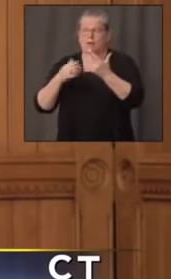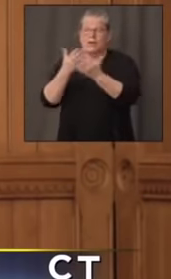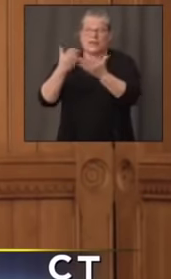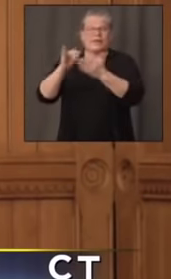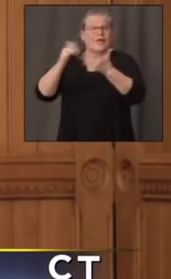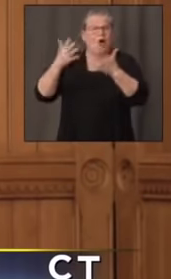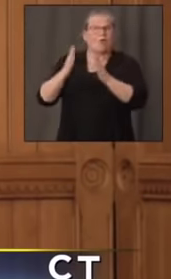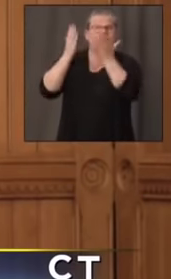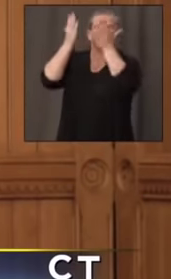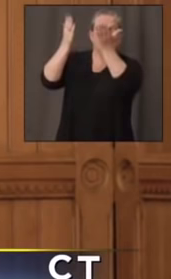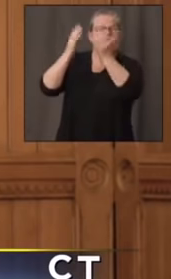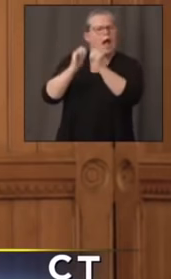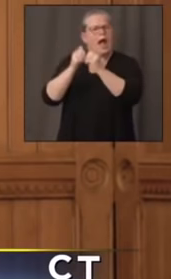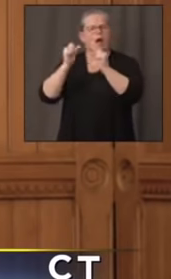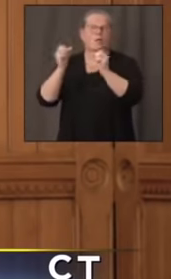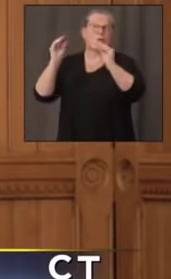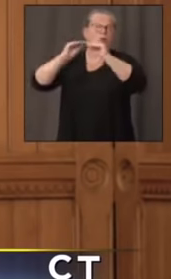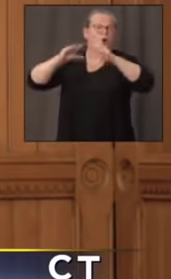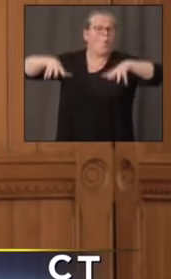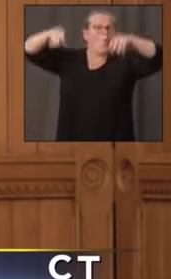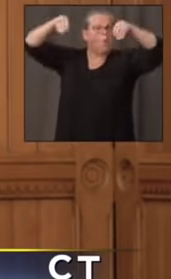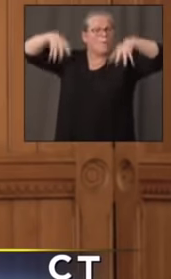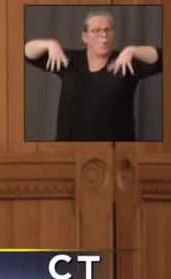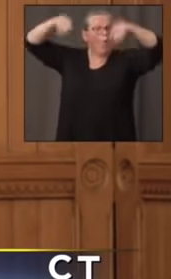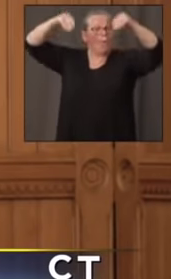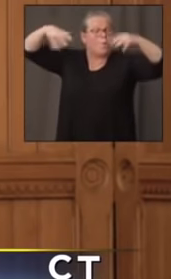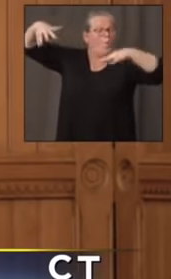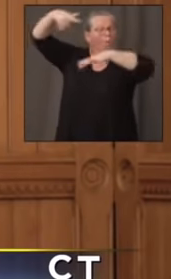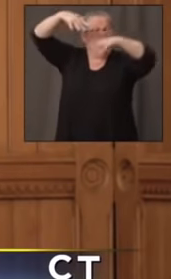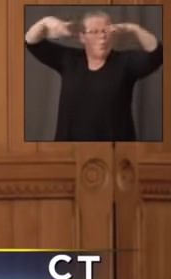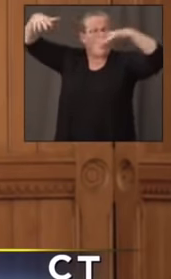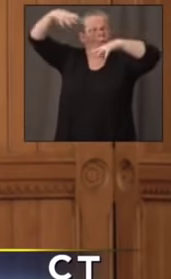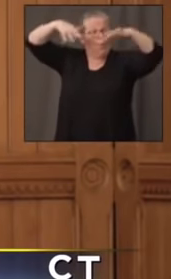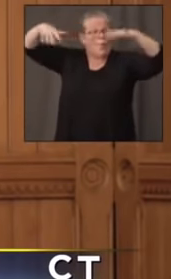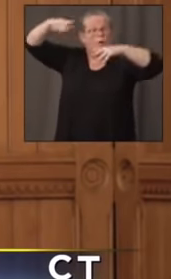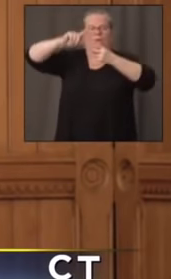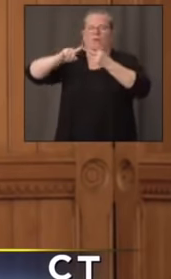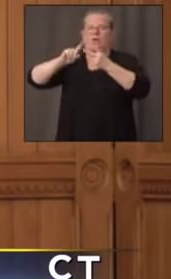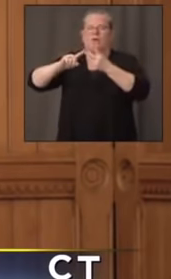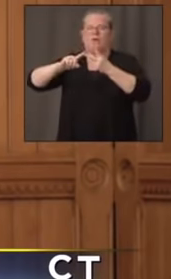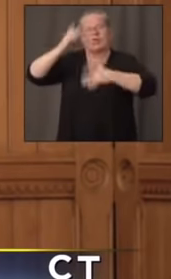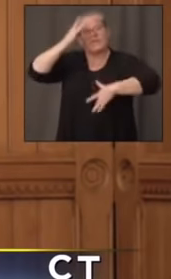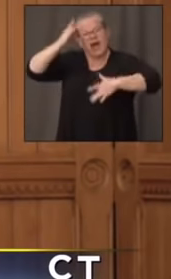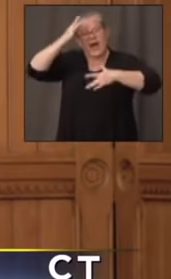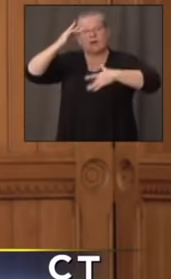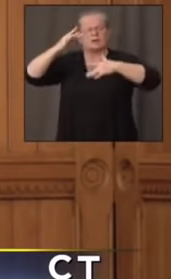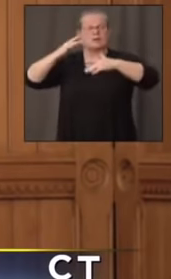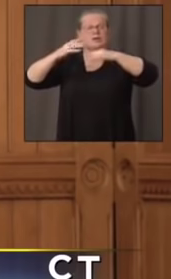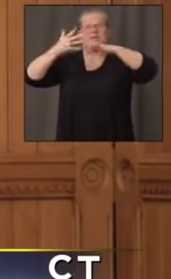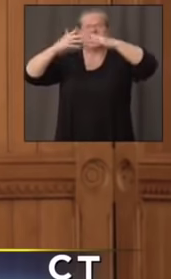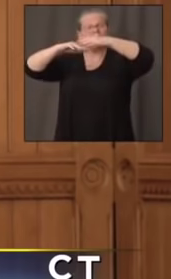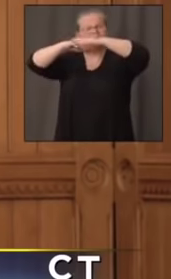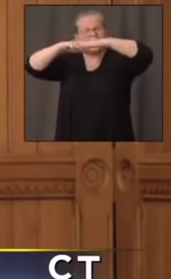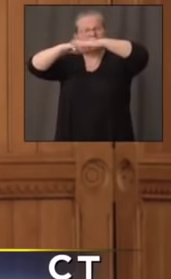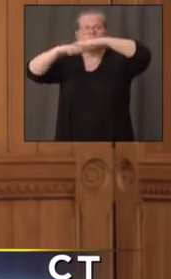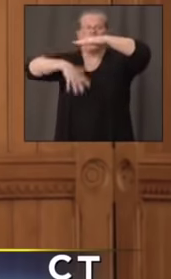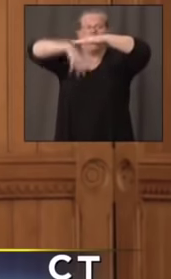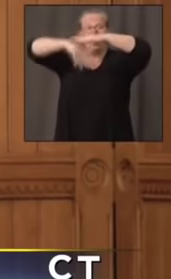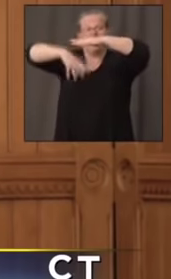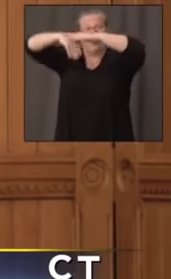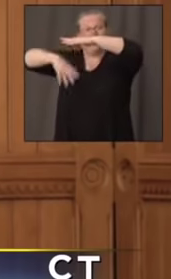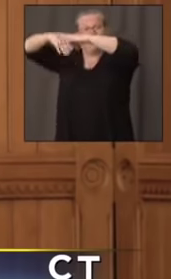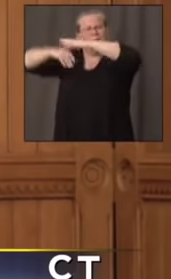improve the filters, potentially introduce UV light that can help kill the virus that gets trapped in the filters. So there's a variety of different areas that we're looking at